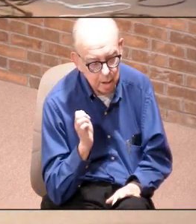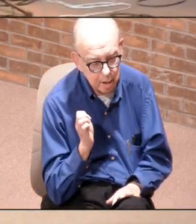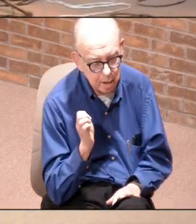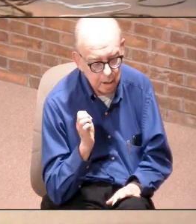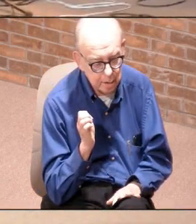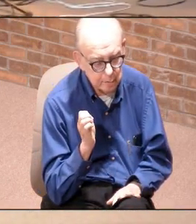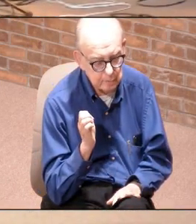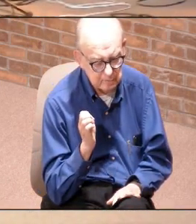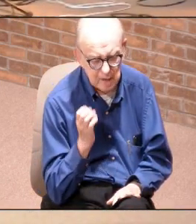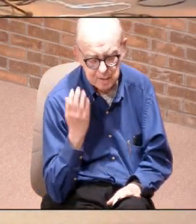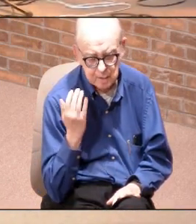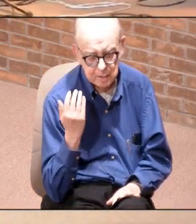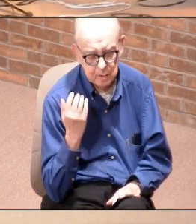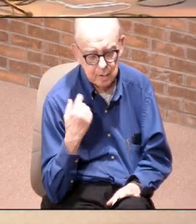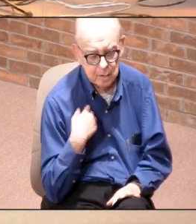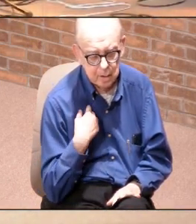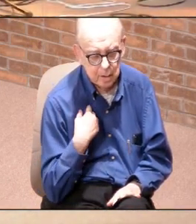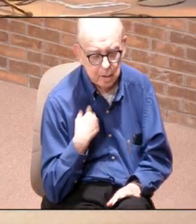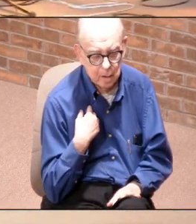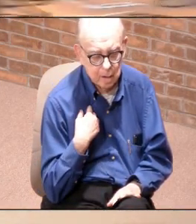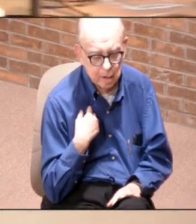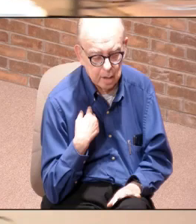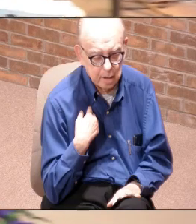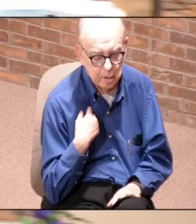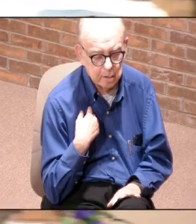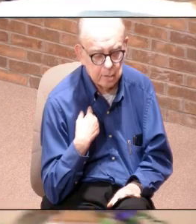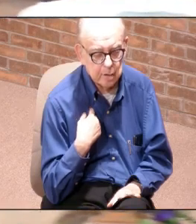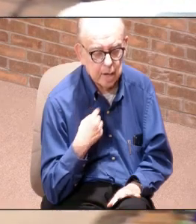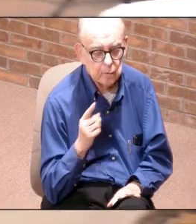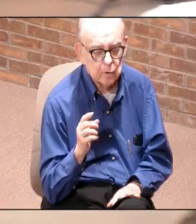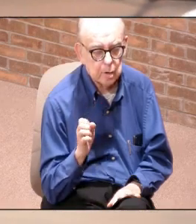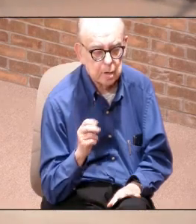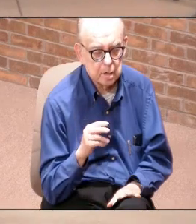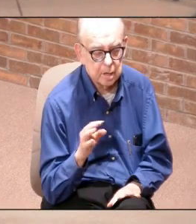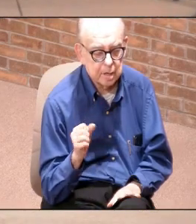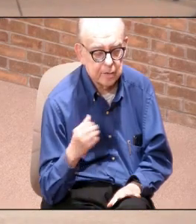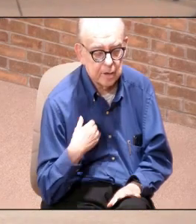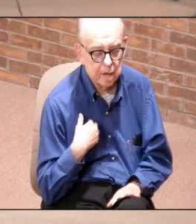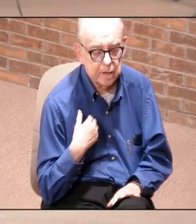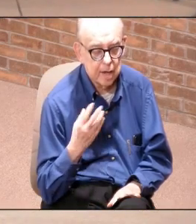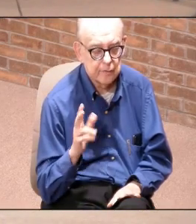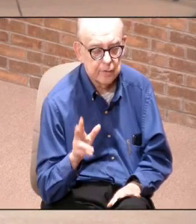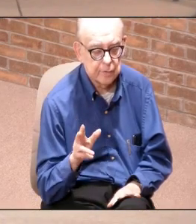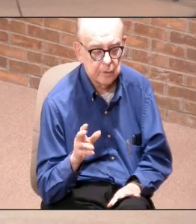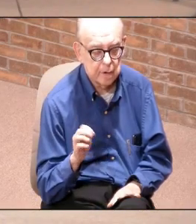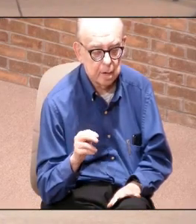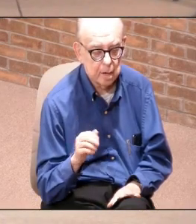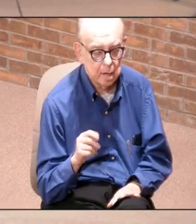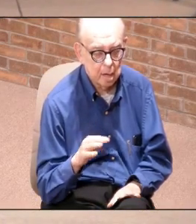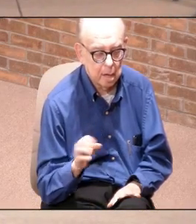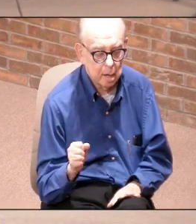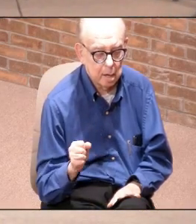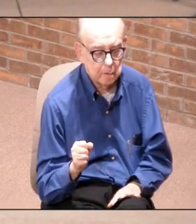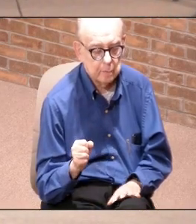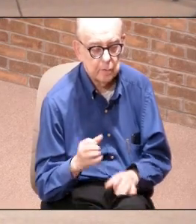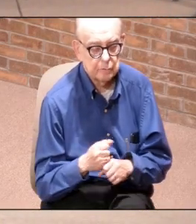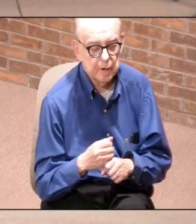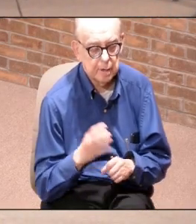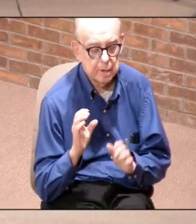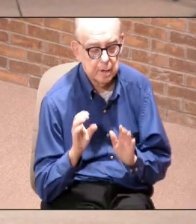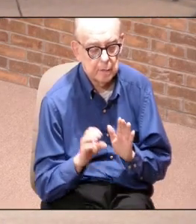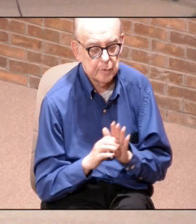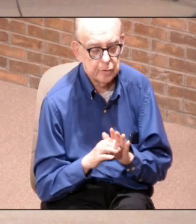used to, you only had one lens. Now they got three, you know, and that's supposed to make the picture taking better.